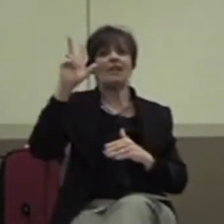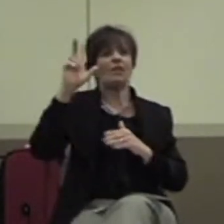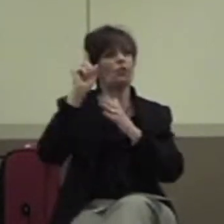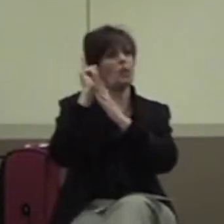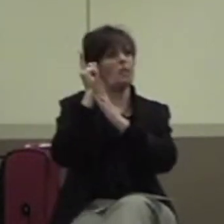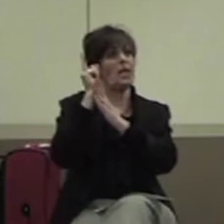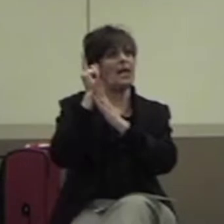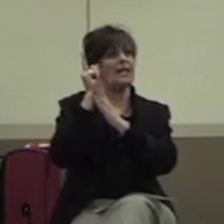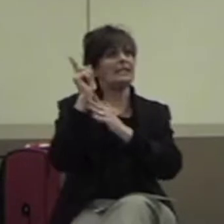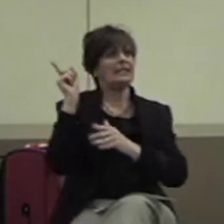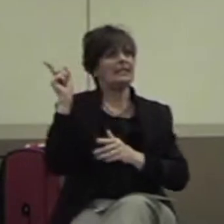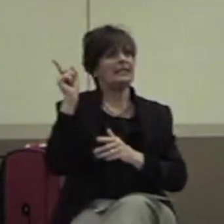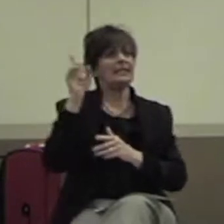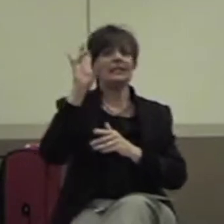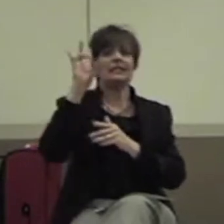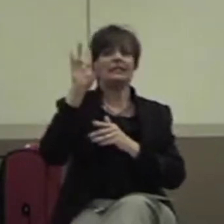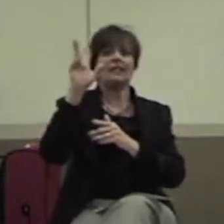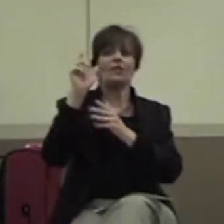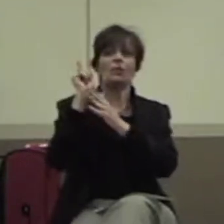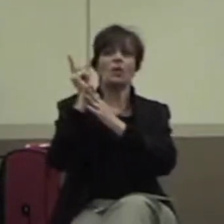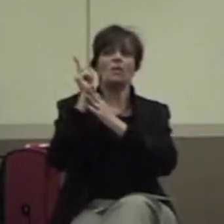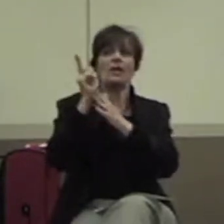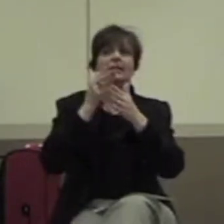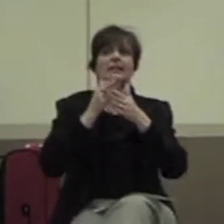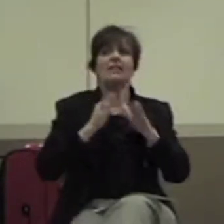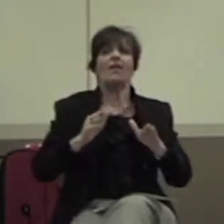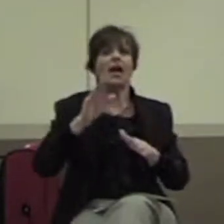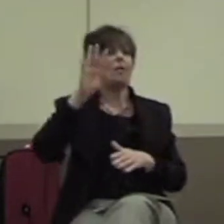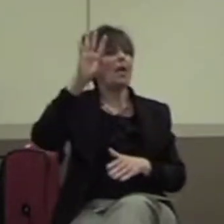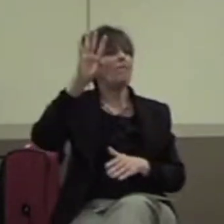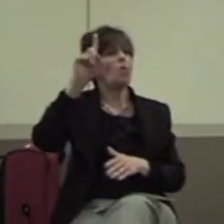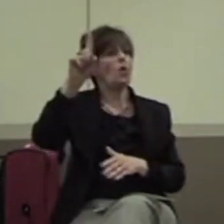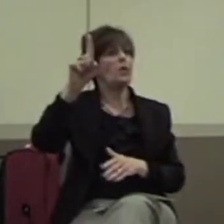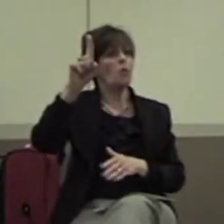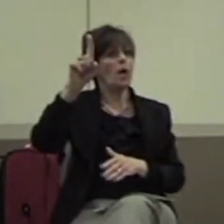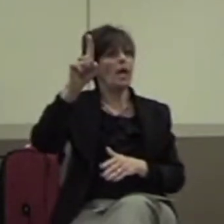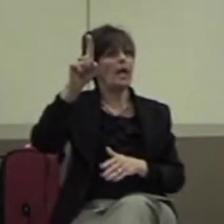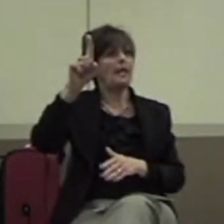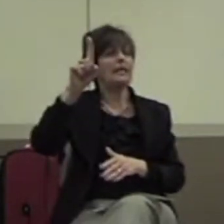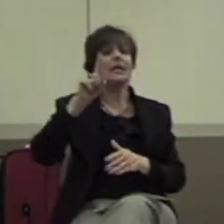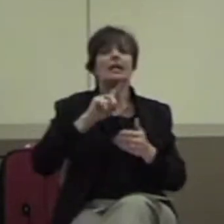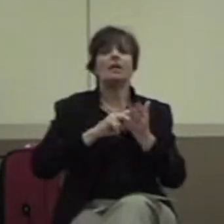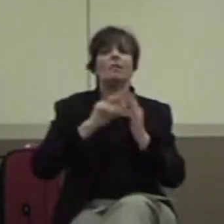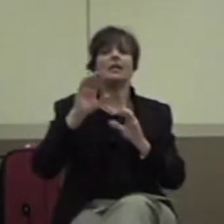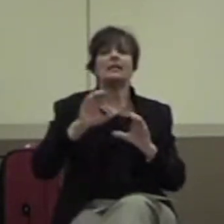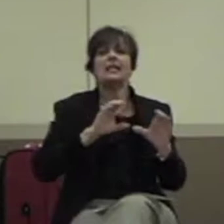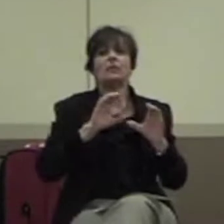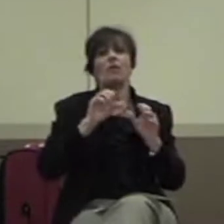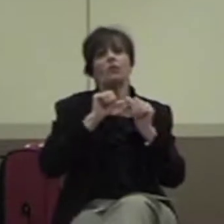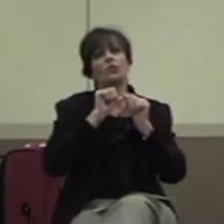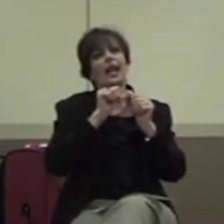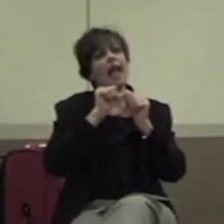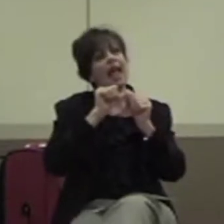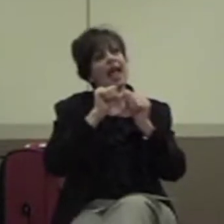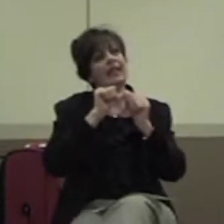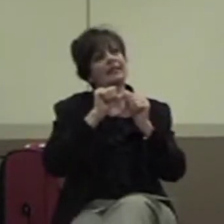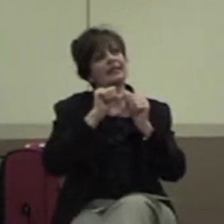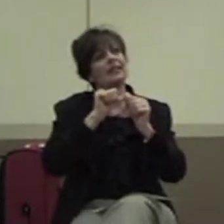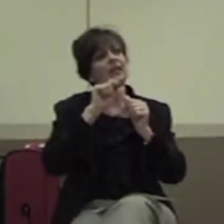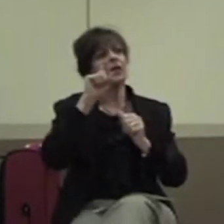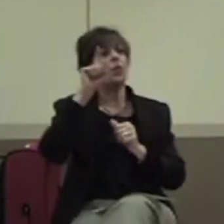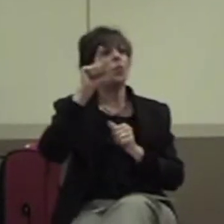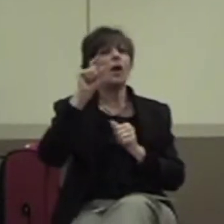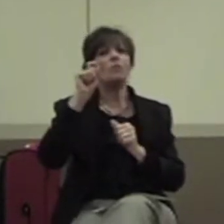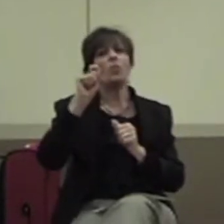73 minutes. 73 minutes divided by 41 means his behaviors last about